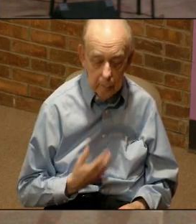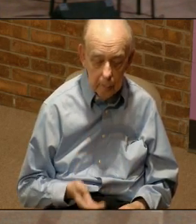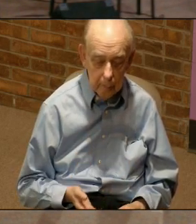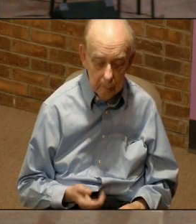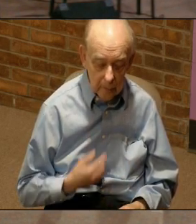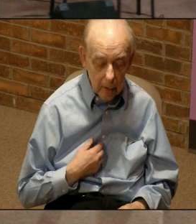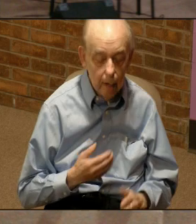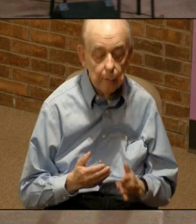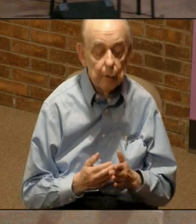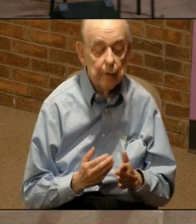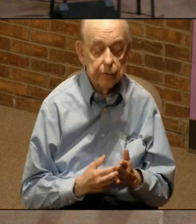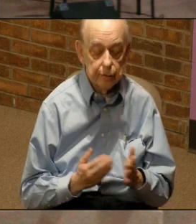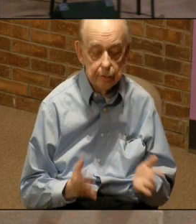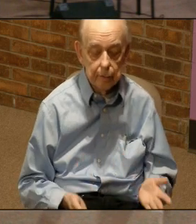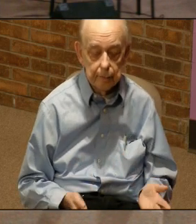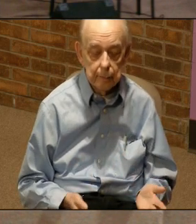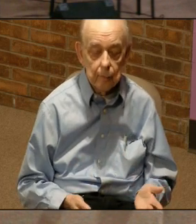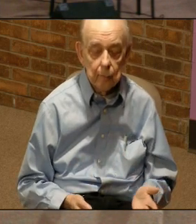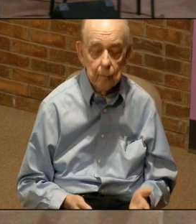a messenger